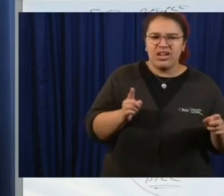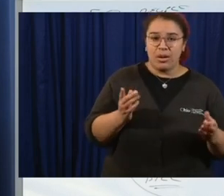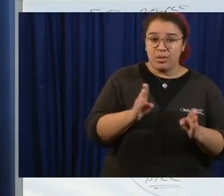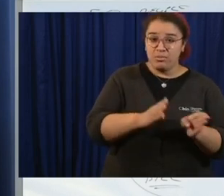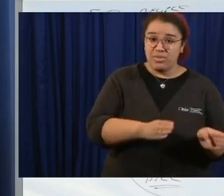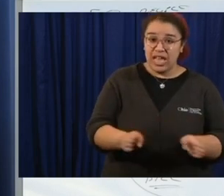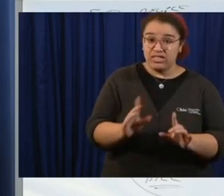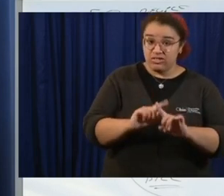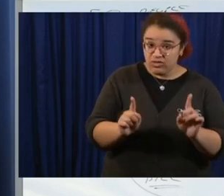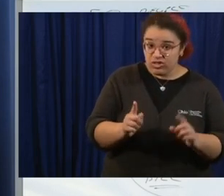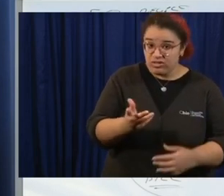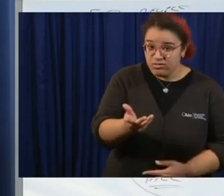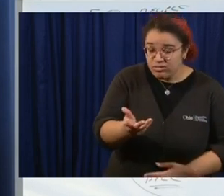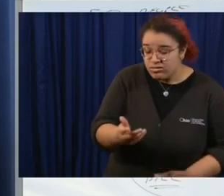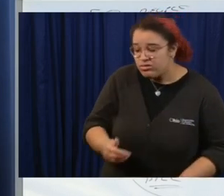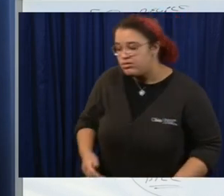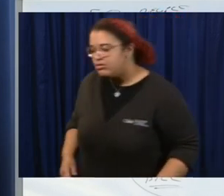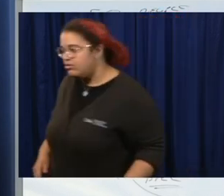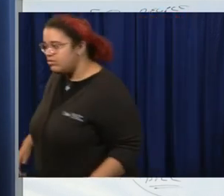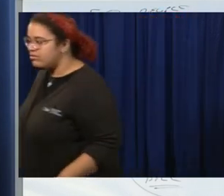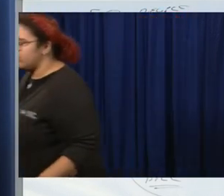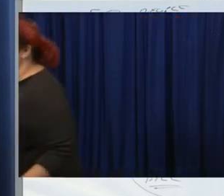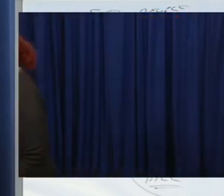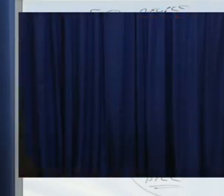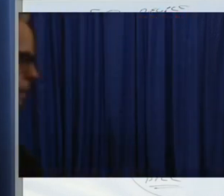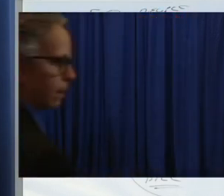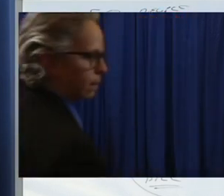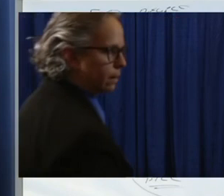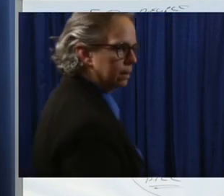No, I can't comment on that today.